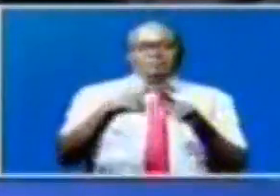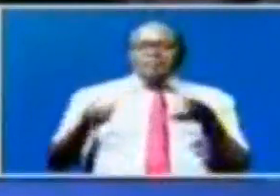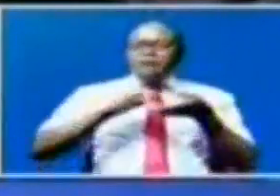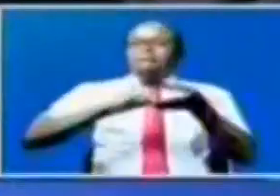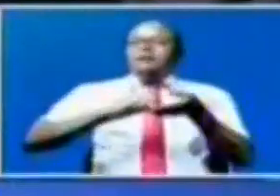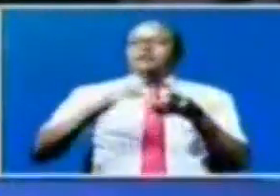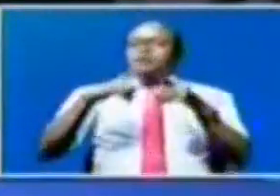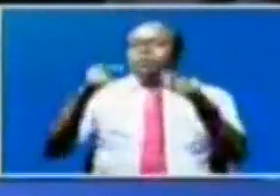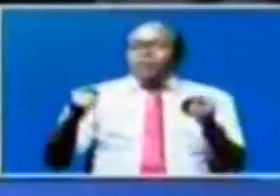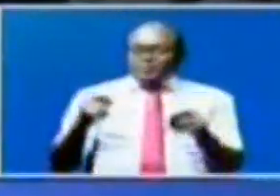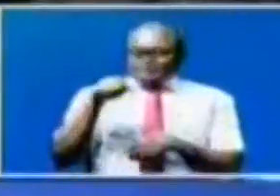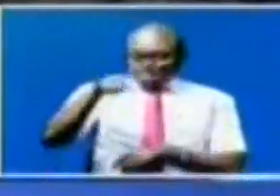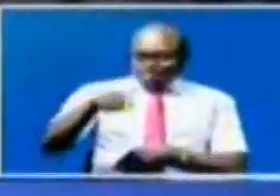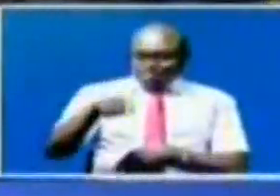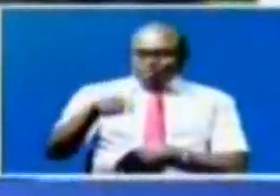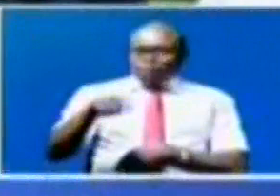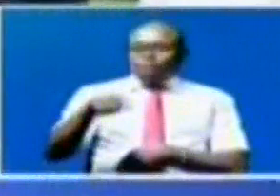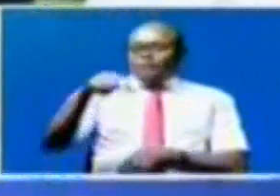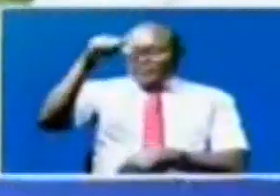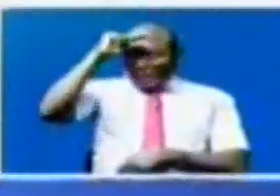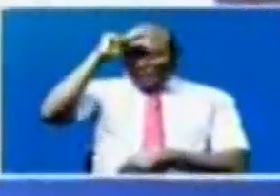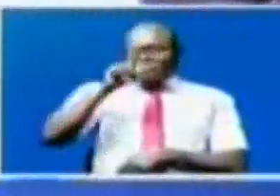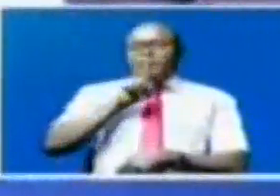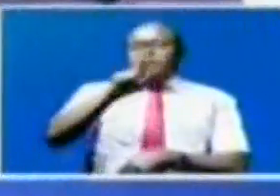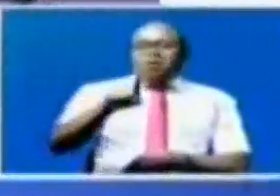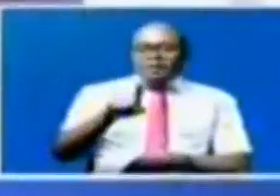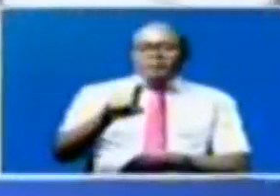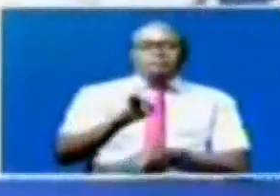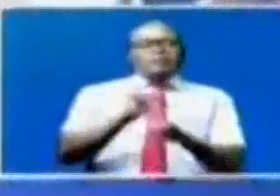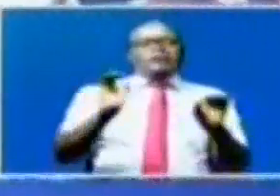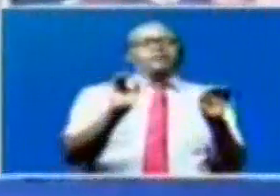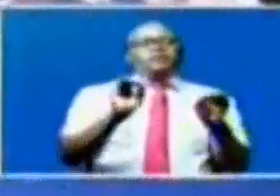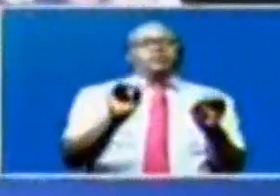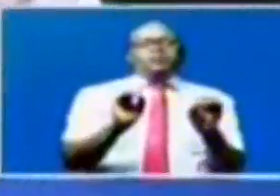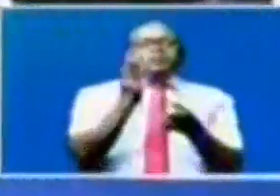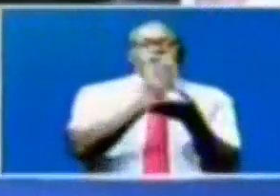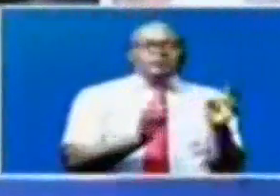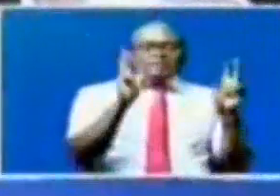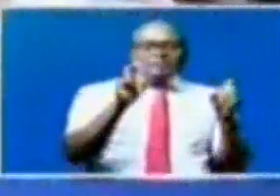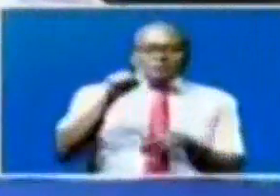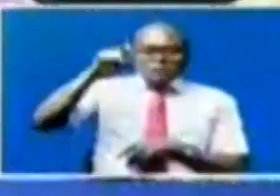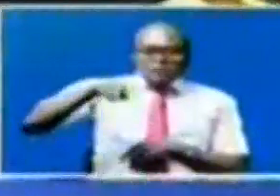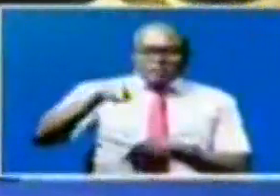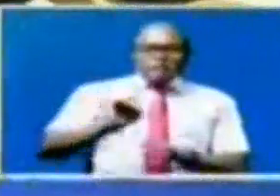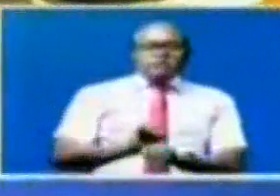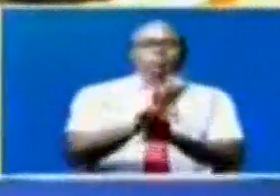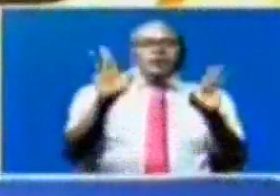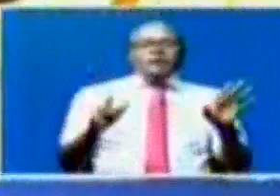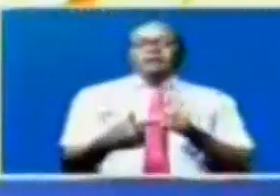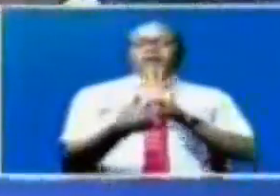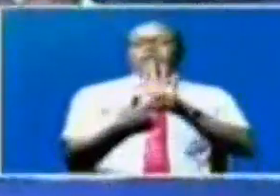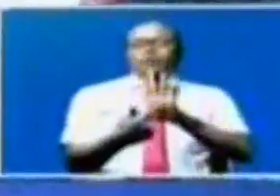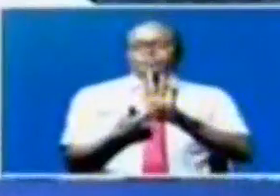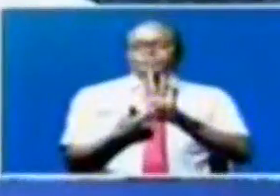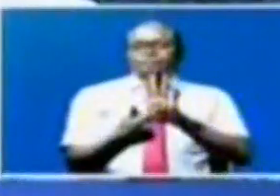Federation says the directive from the state is vague on a few issues they say first need to be clearly